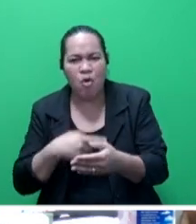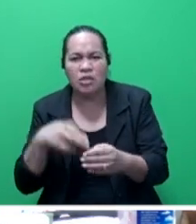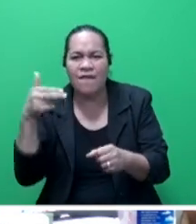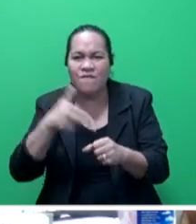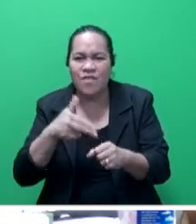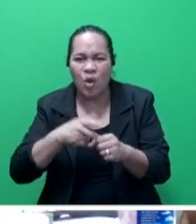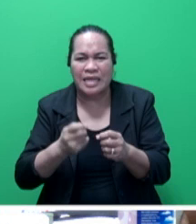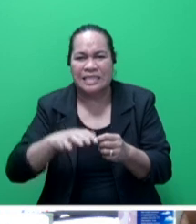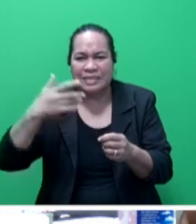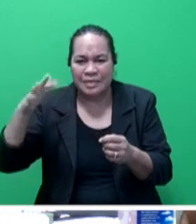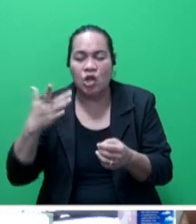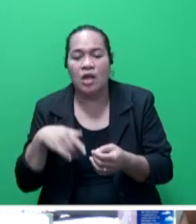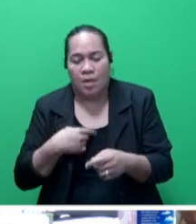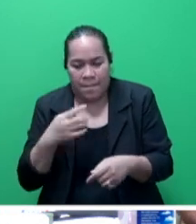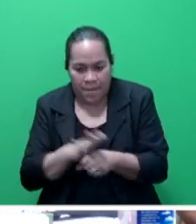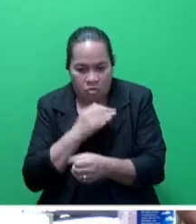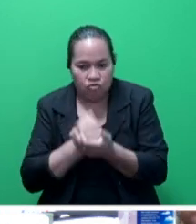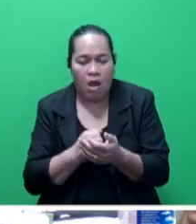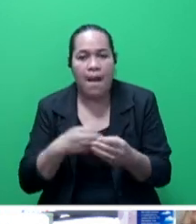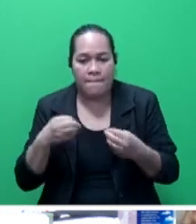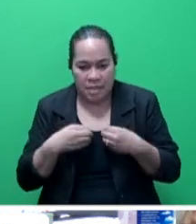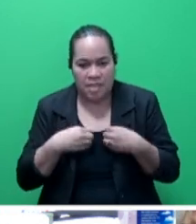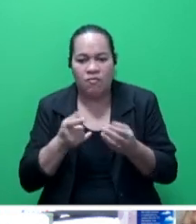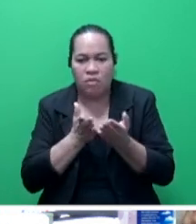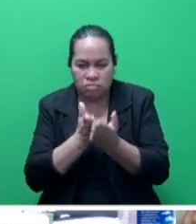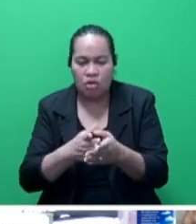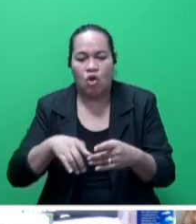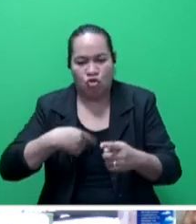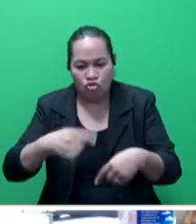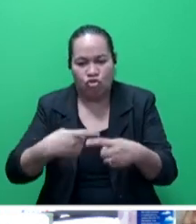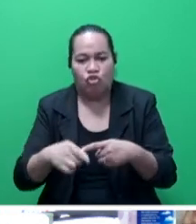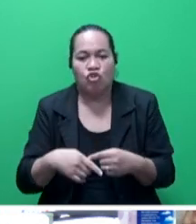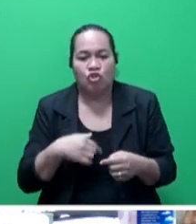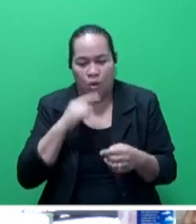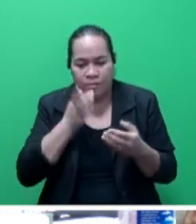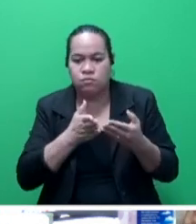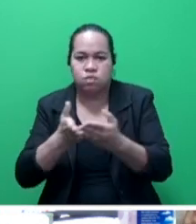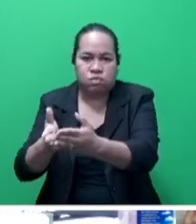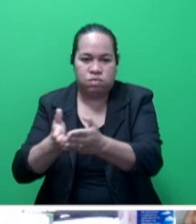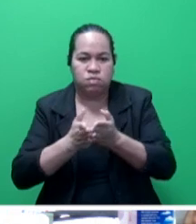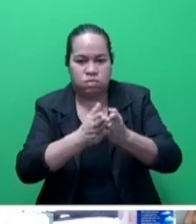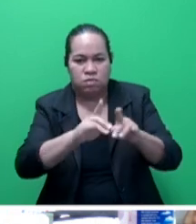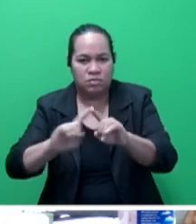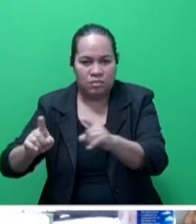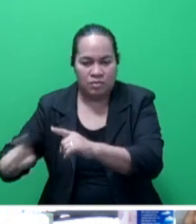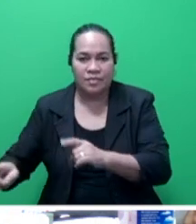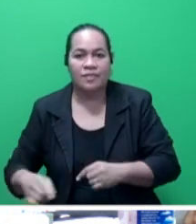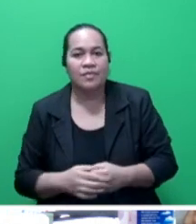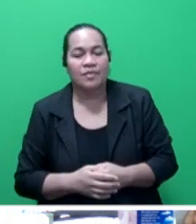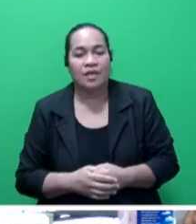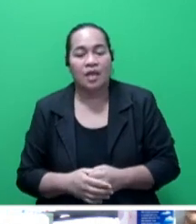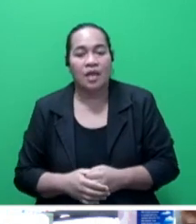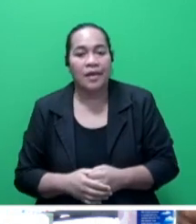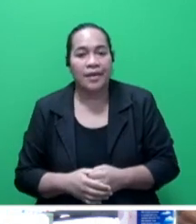costs and ensure business continuity for vessel operators that service the uneconomical routes under the franchise scheme.